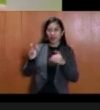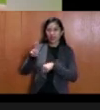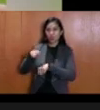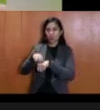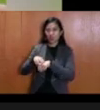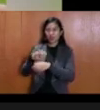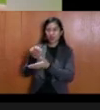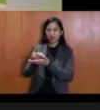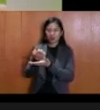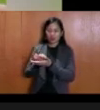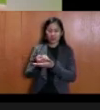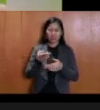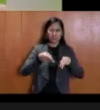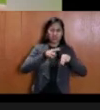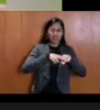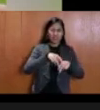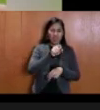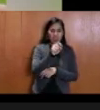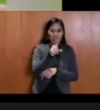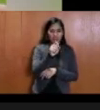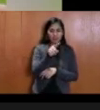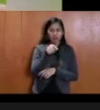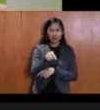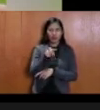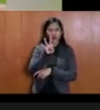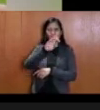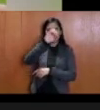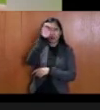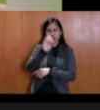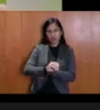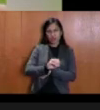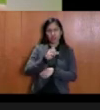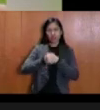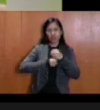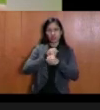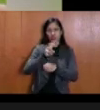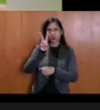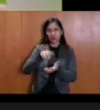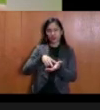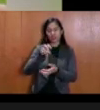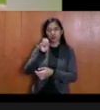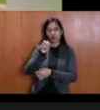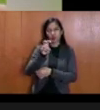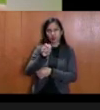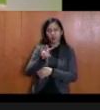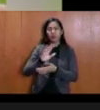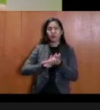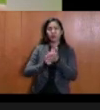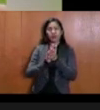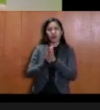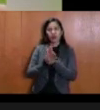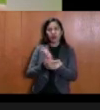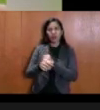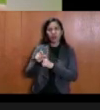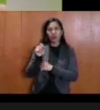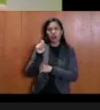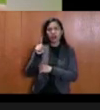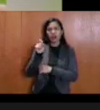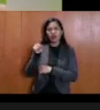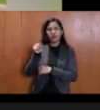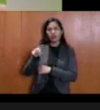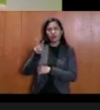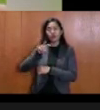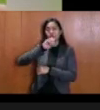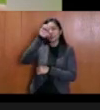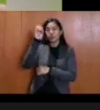increased from about 11.4% in 2012 to already 27.2%. In 2019.